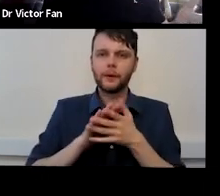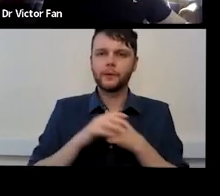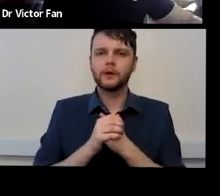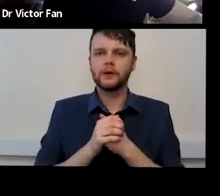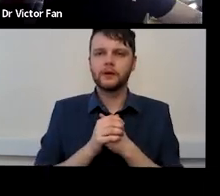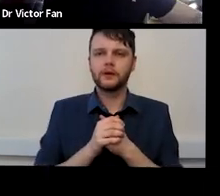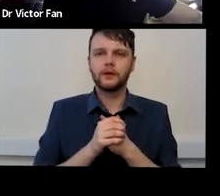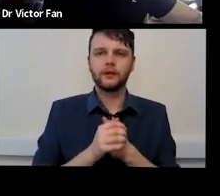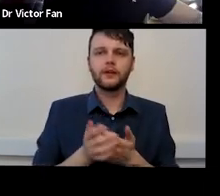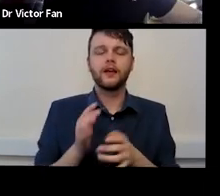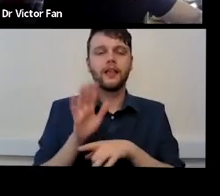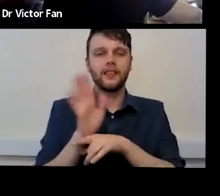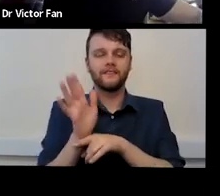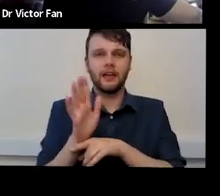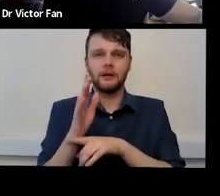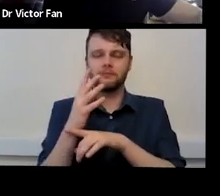films that insult China,